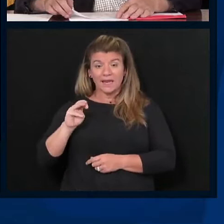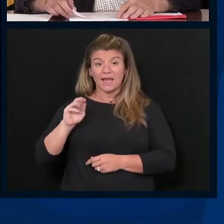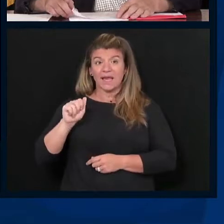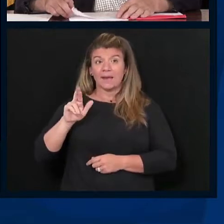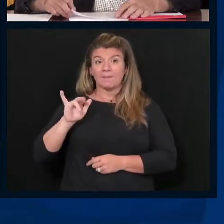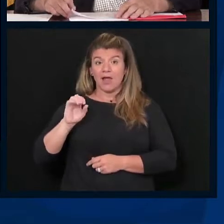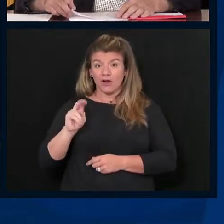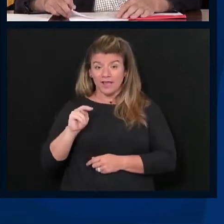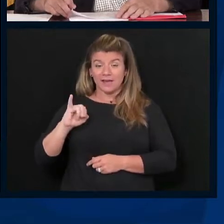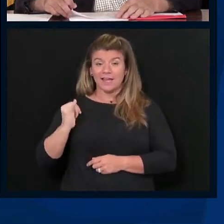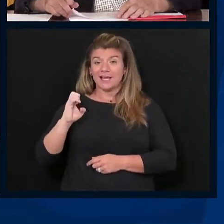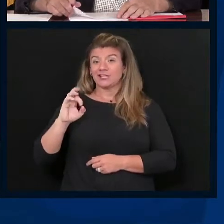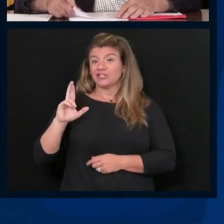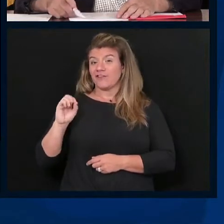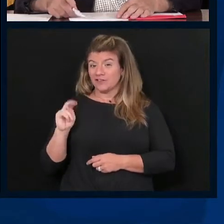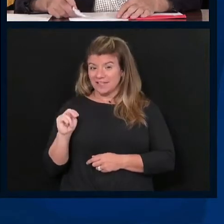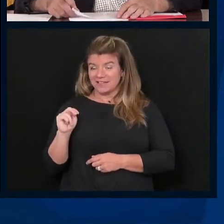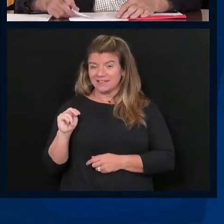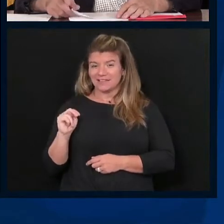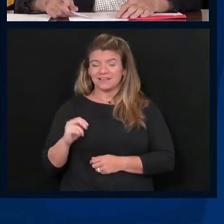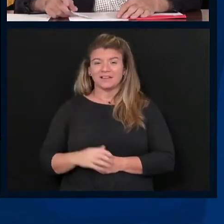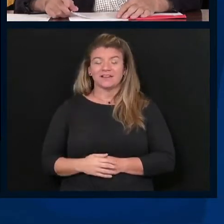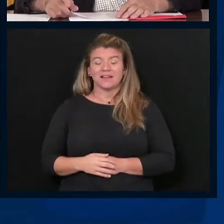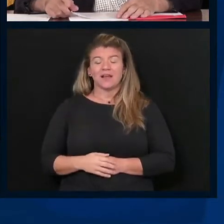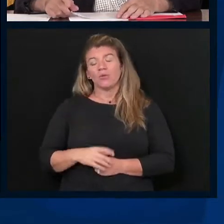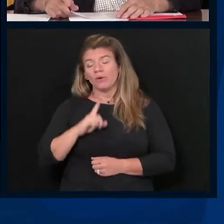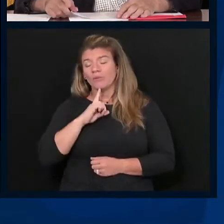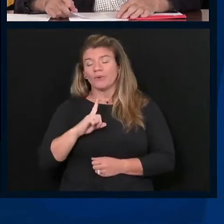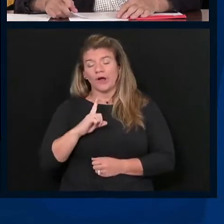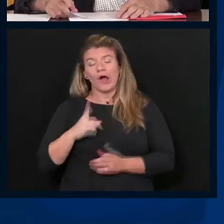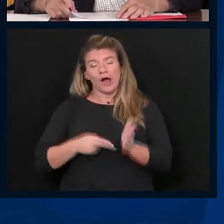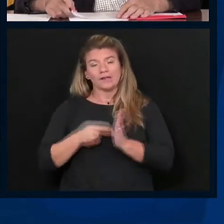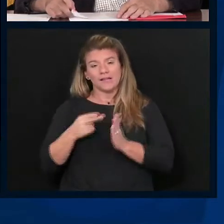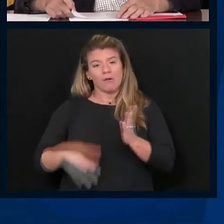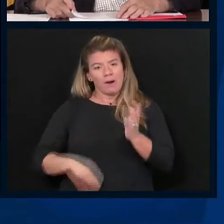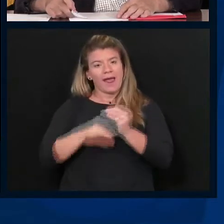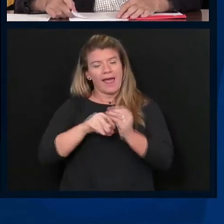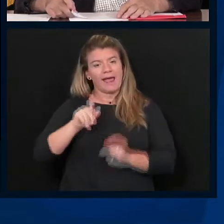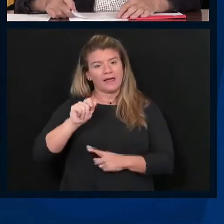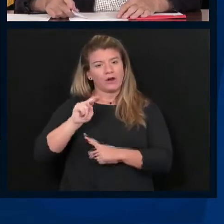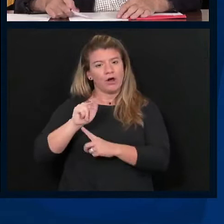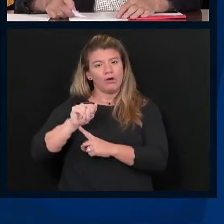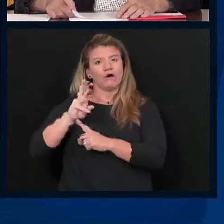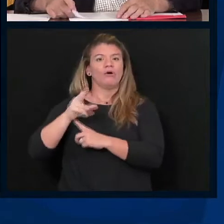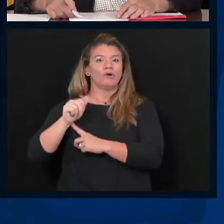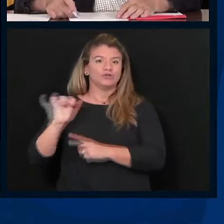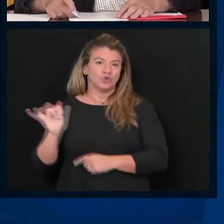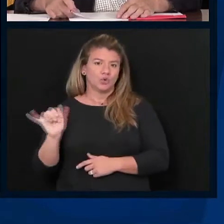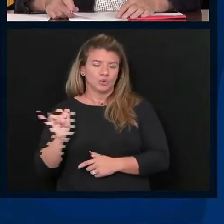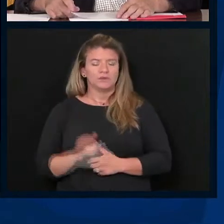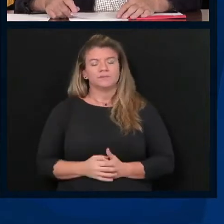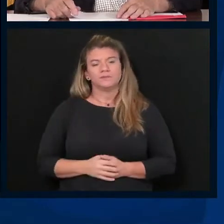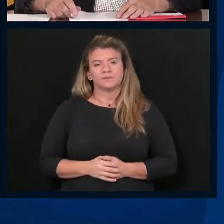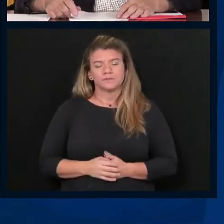and Jefferson County. We'll probably be in Kanawha County as well. You know,